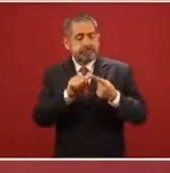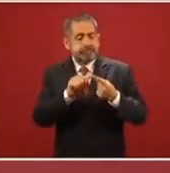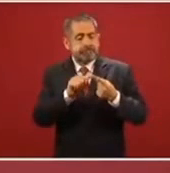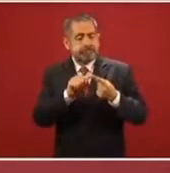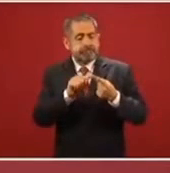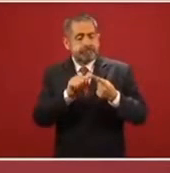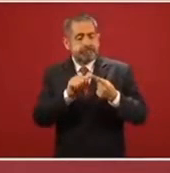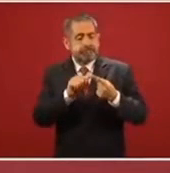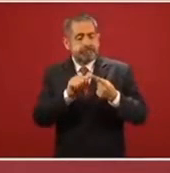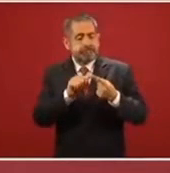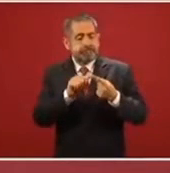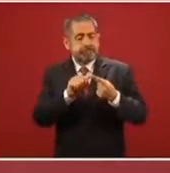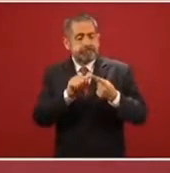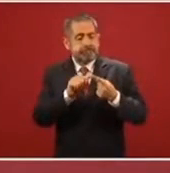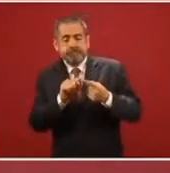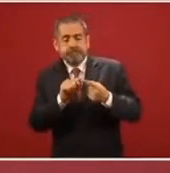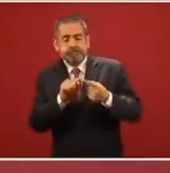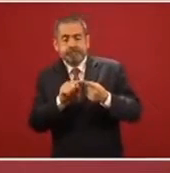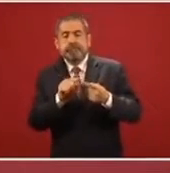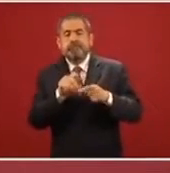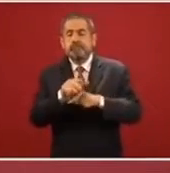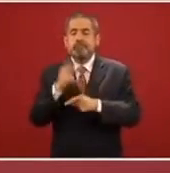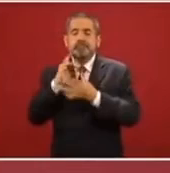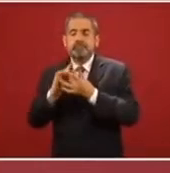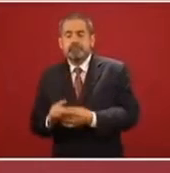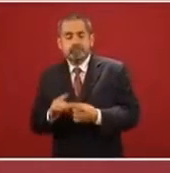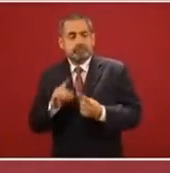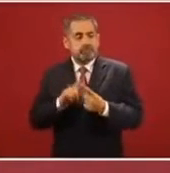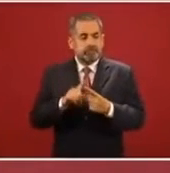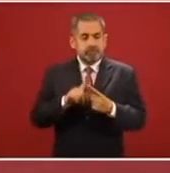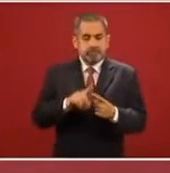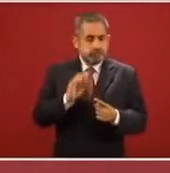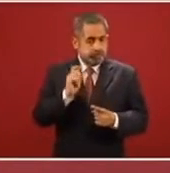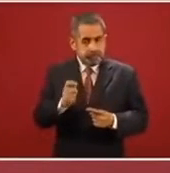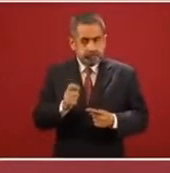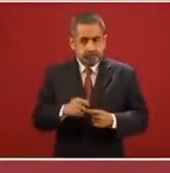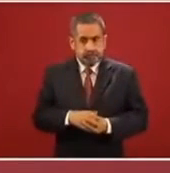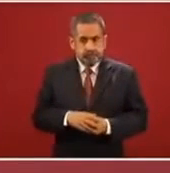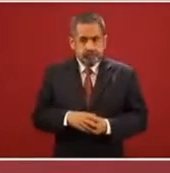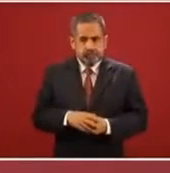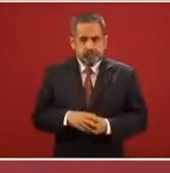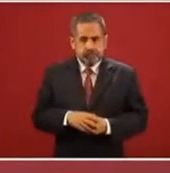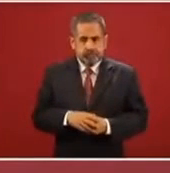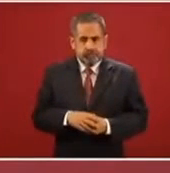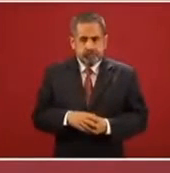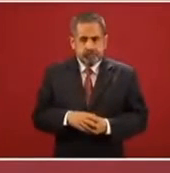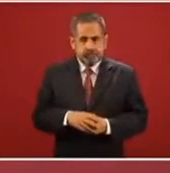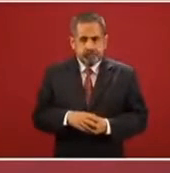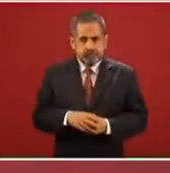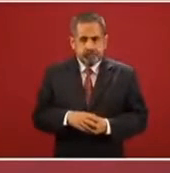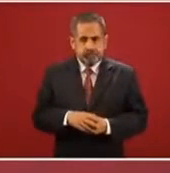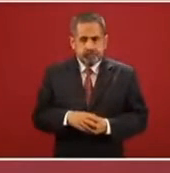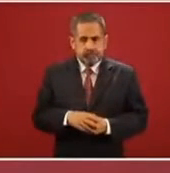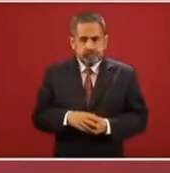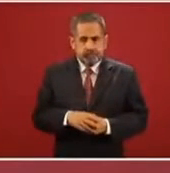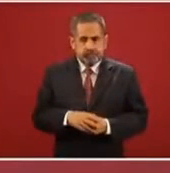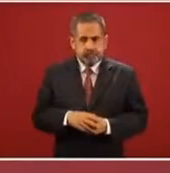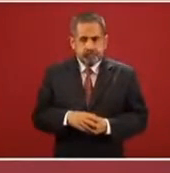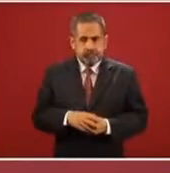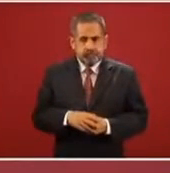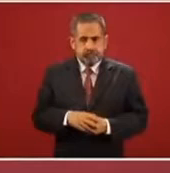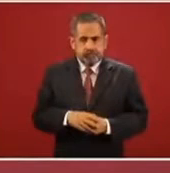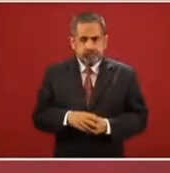themselves over the political agenda, y que parecieran no tener disposición alguna and they do not appear to